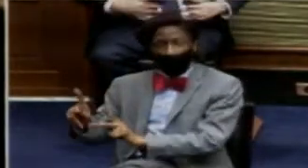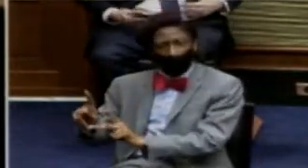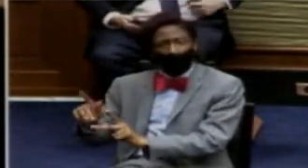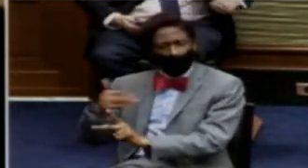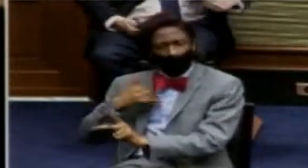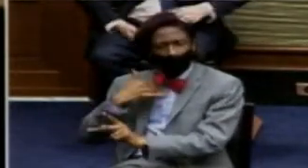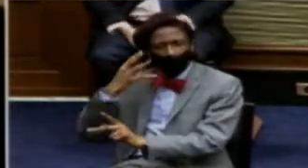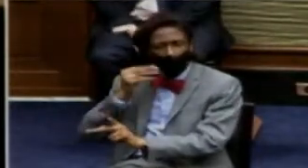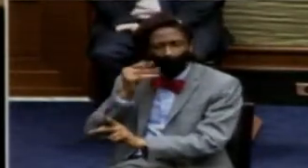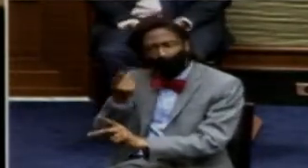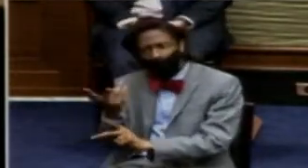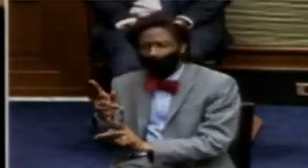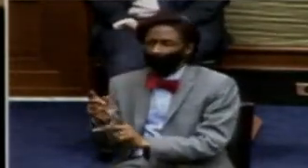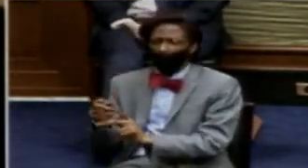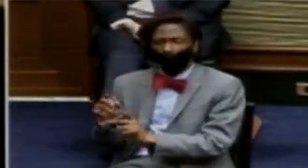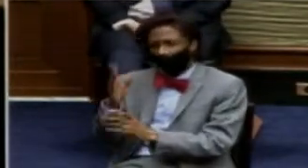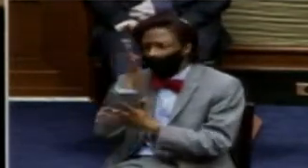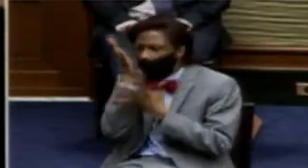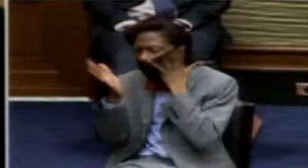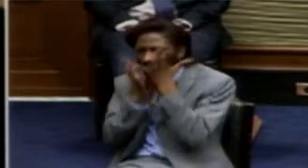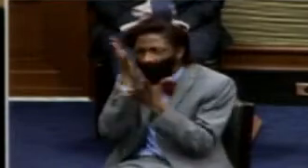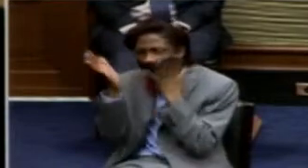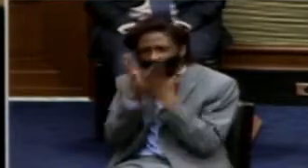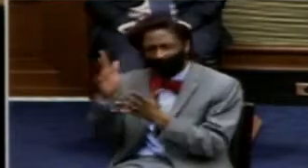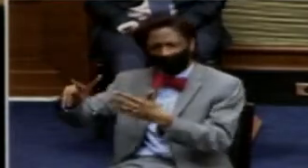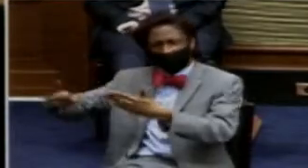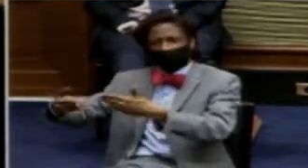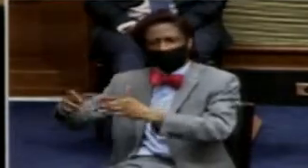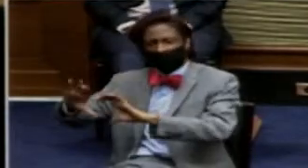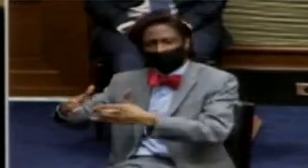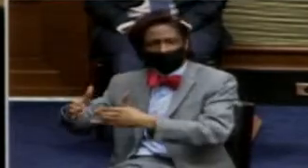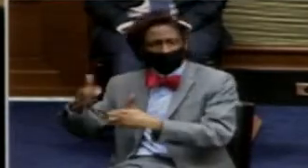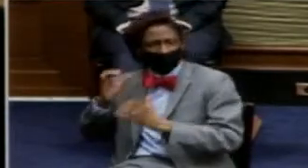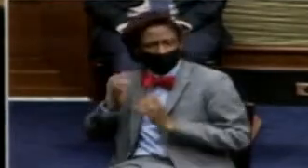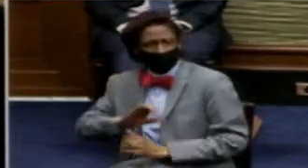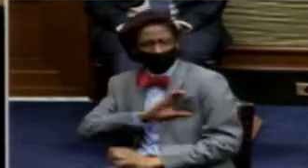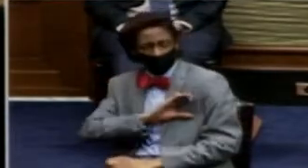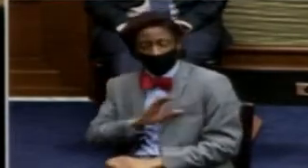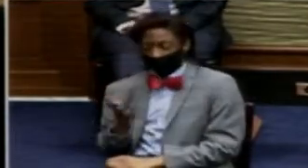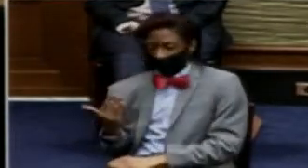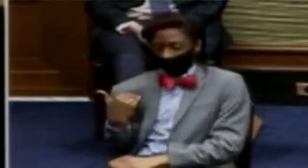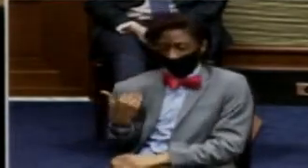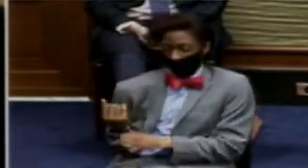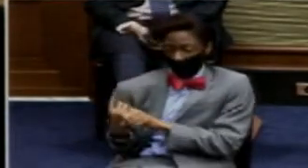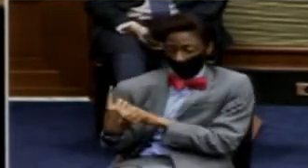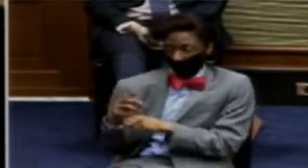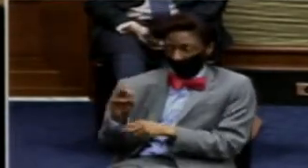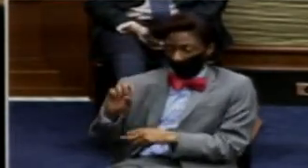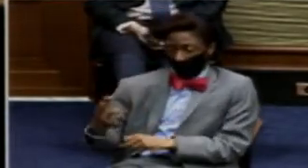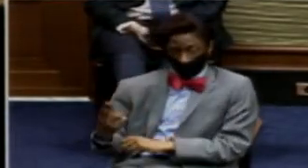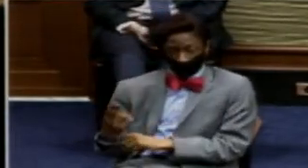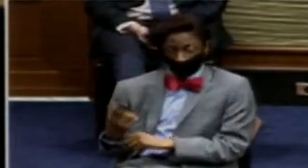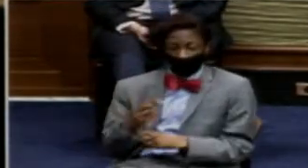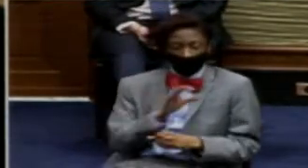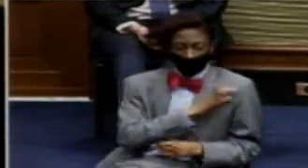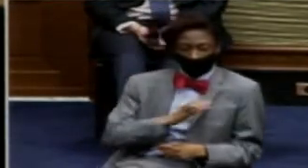humiliating reminders of our second-class status. Last March, Congress shorted the district